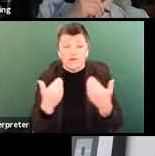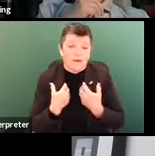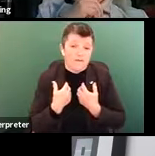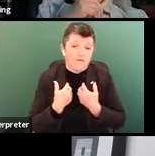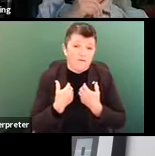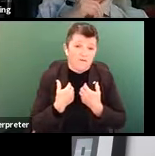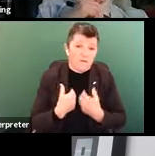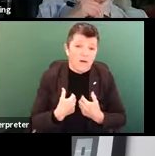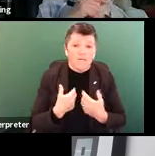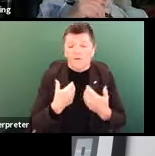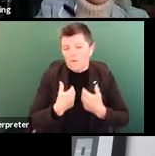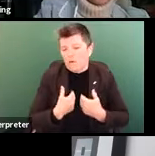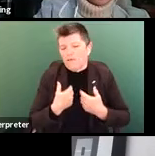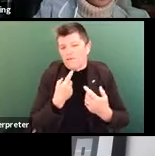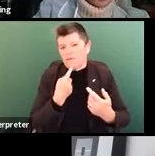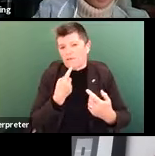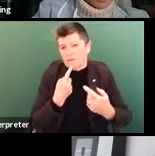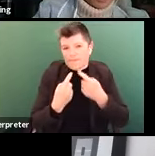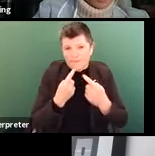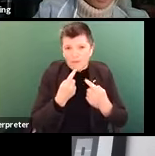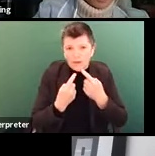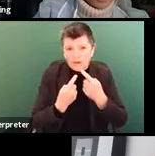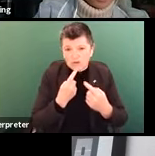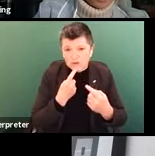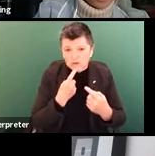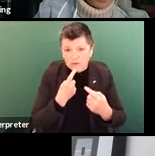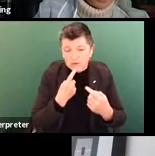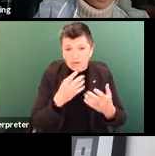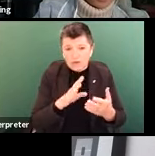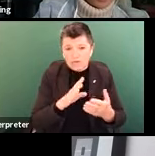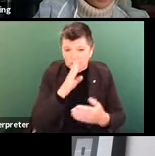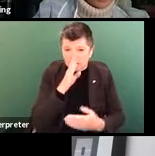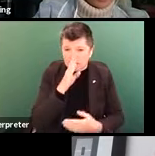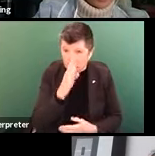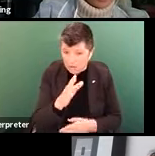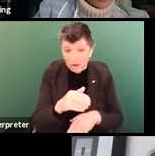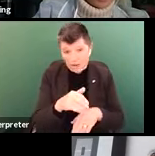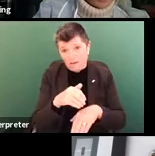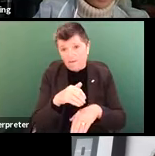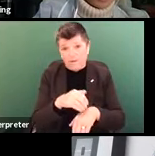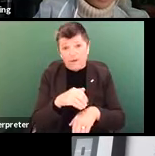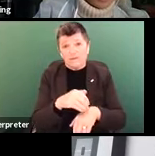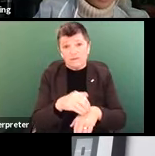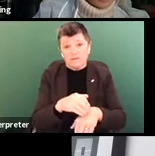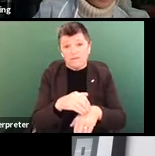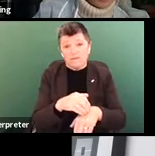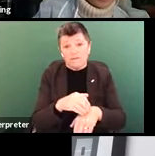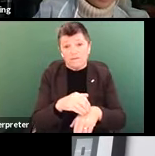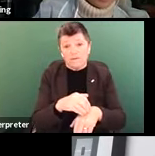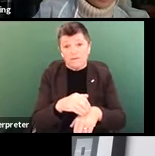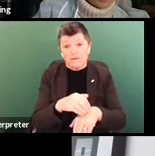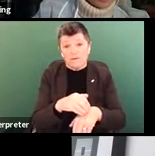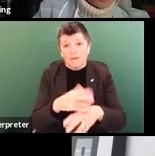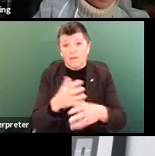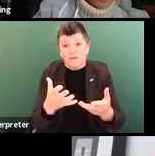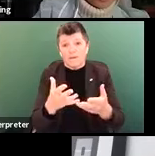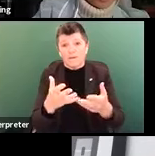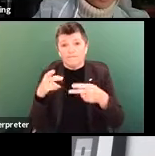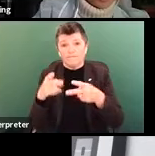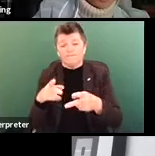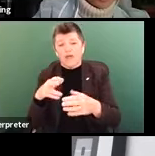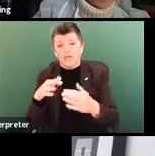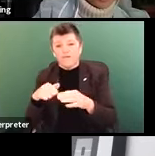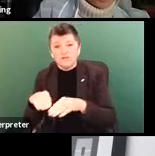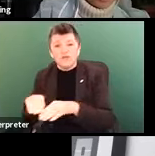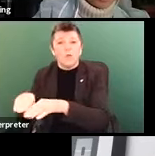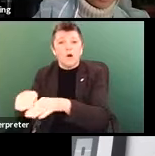wealth information is directly affected by the level of democracy